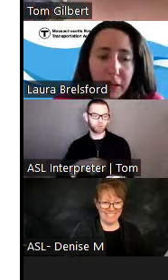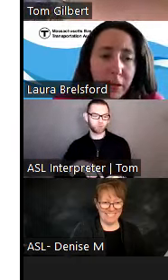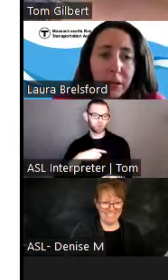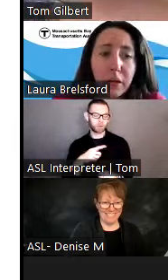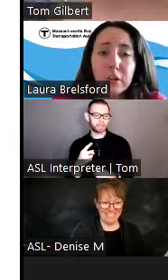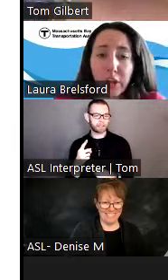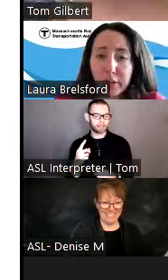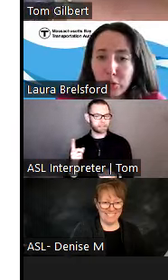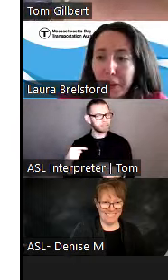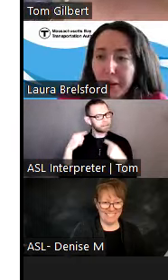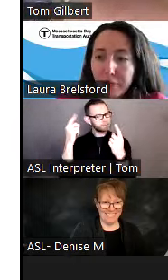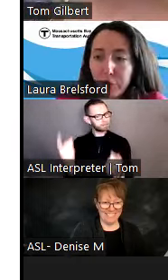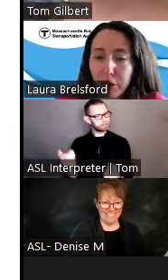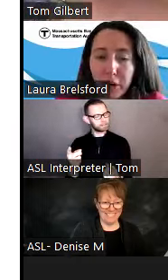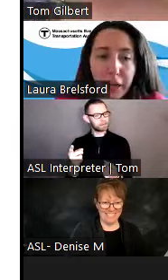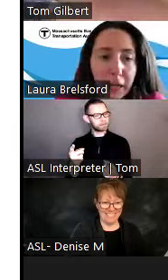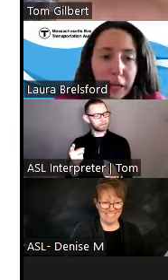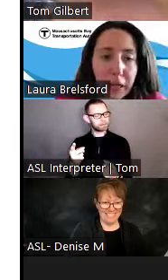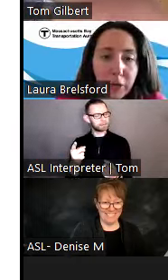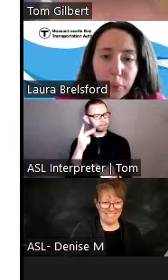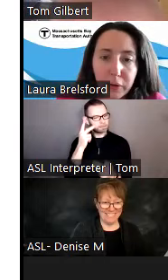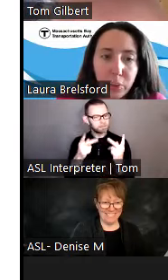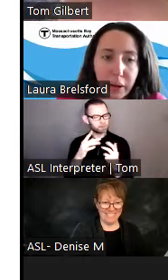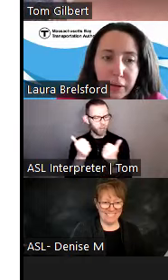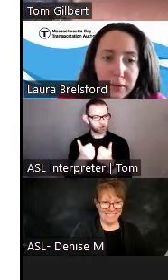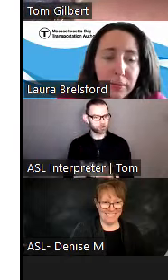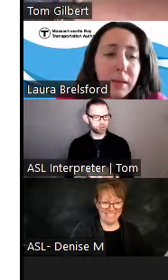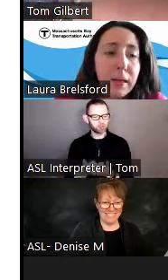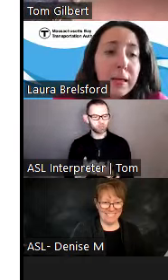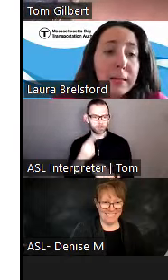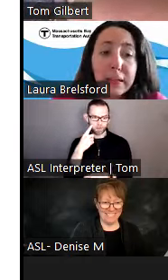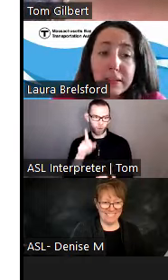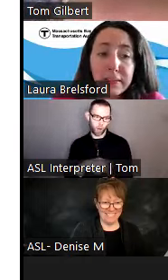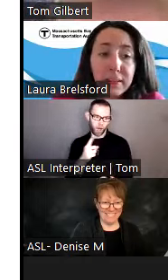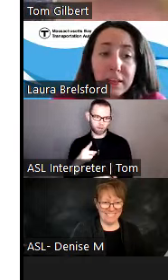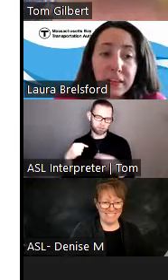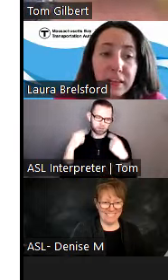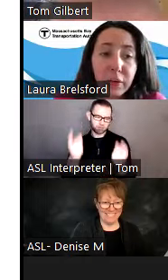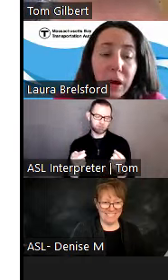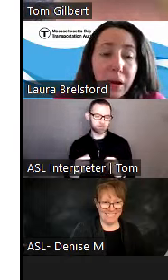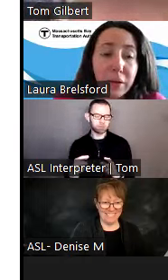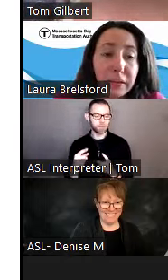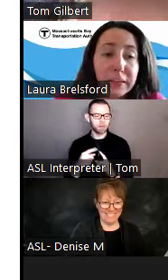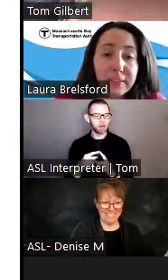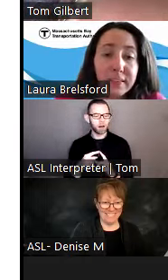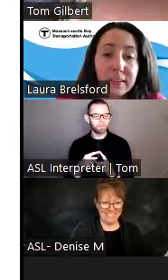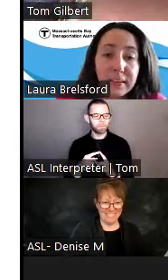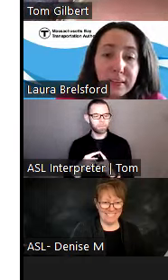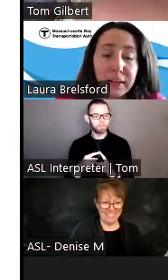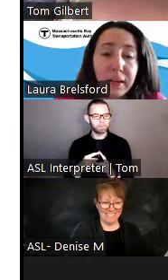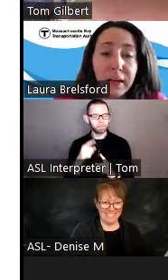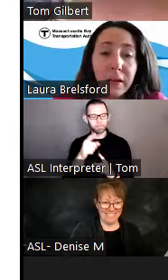been challenged by for quite a while is the